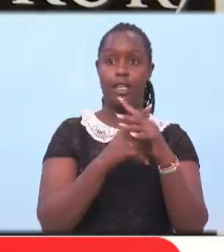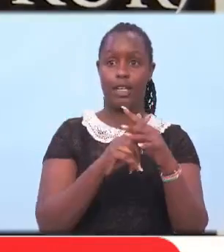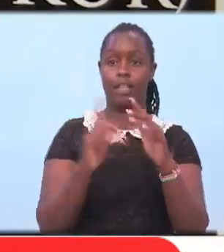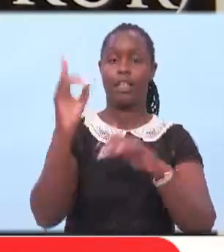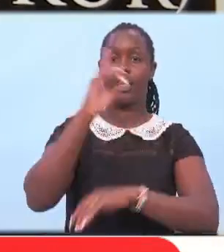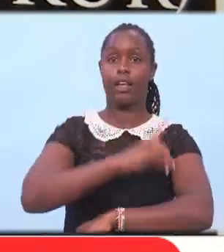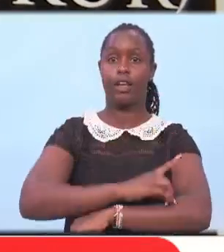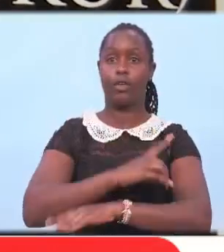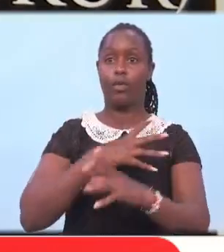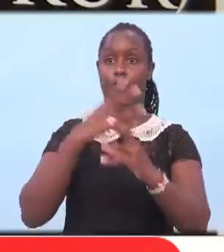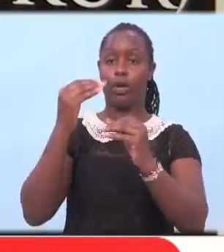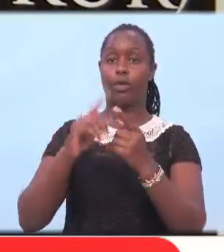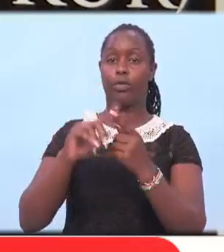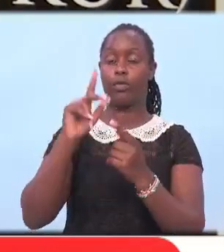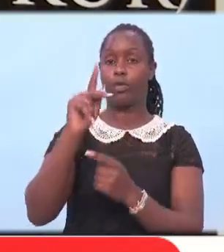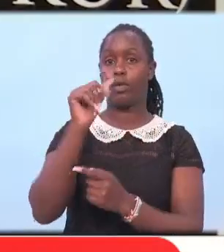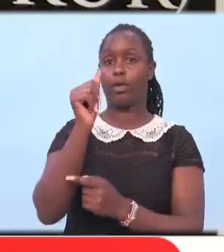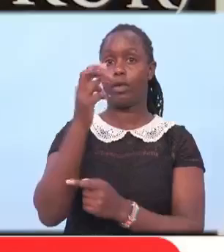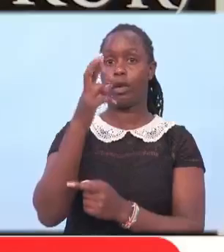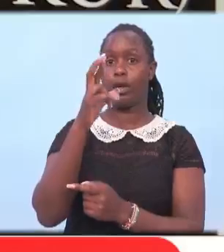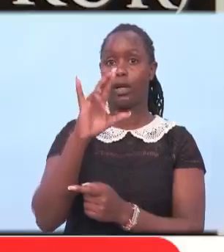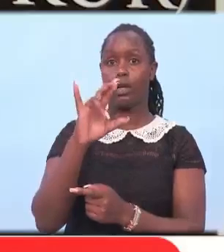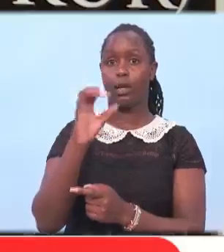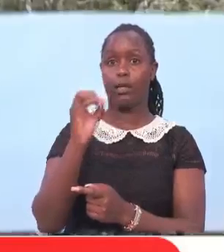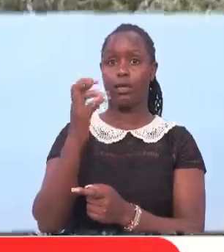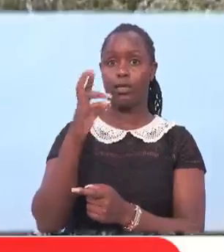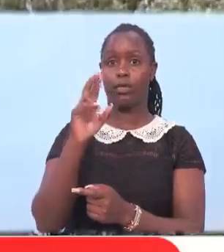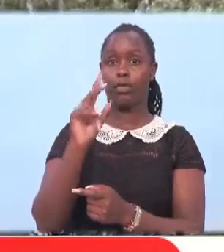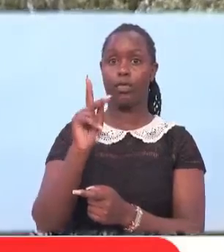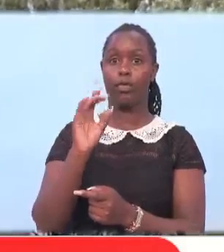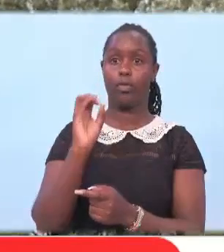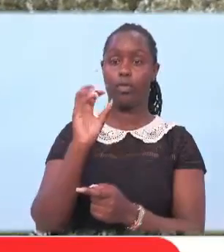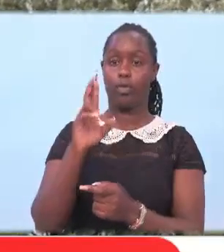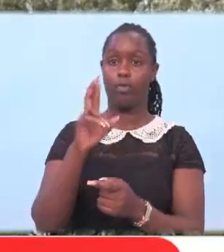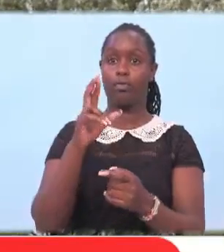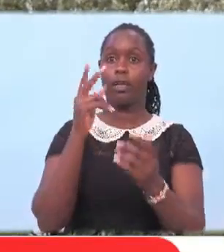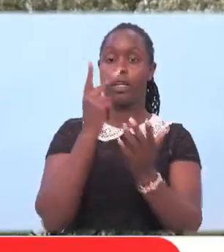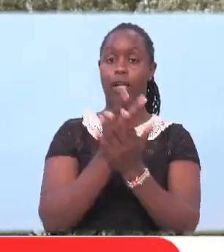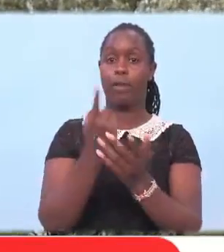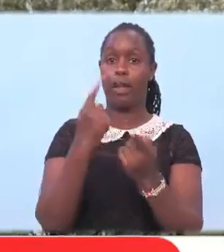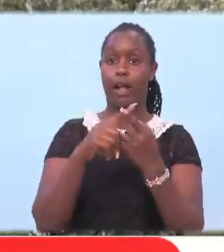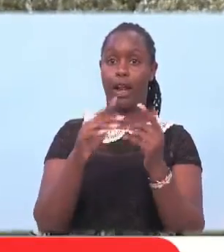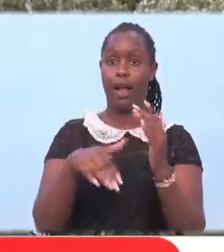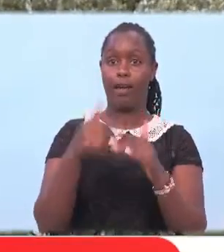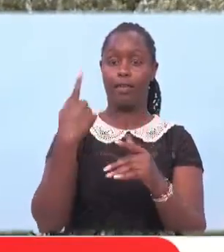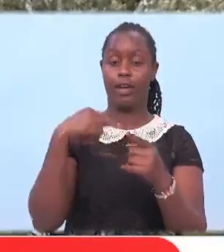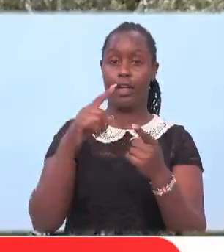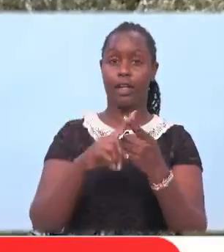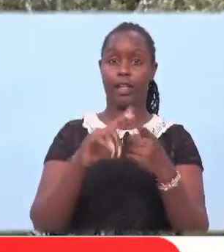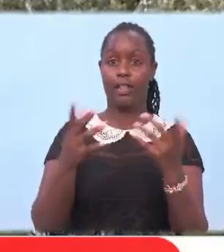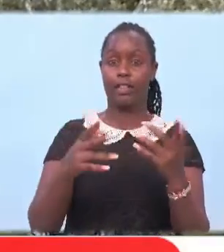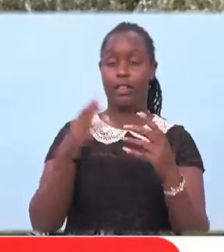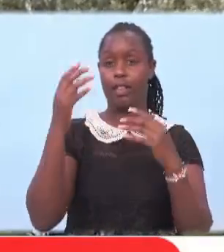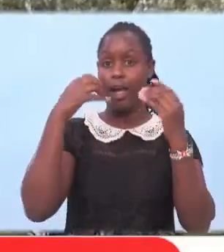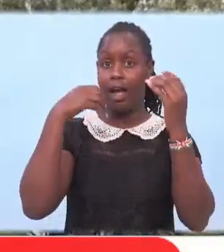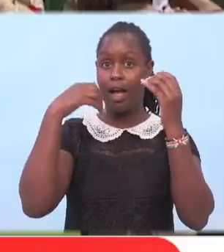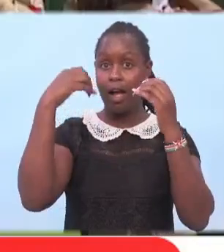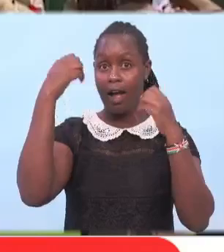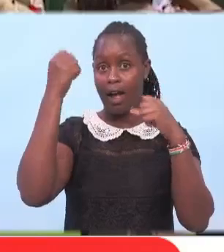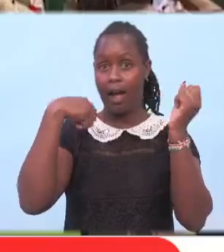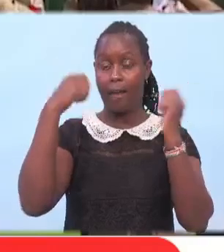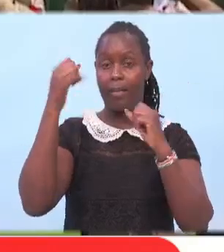the Karyakor Cemetery, preserved by the Commonwealth, named after the Karya Corps of the World War